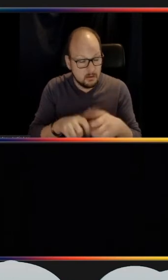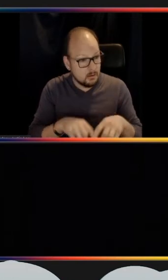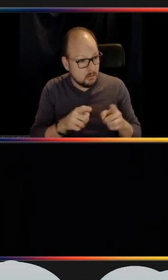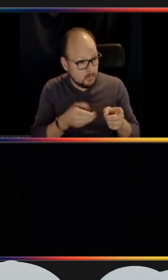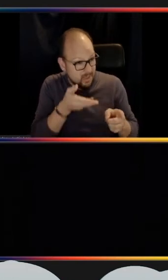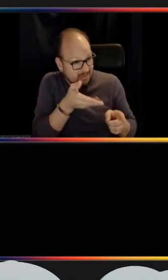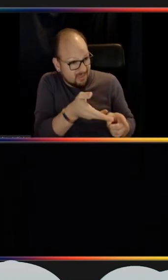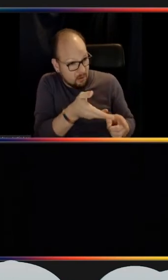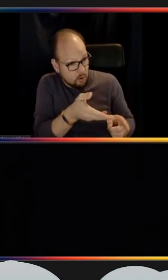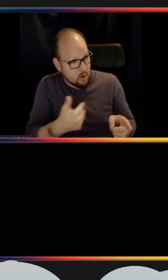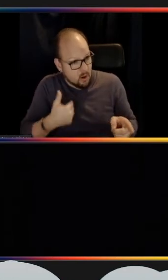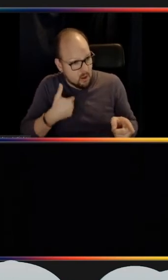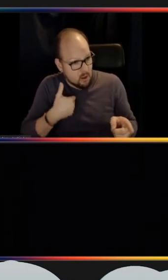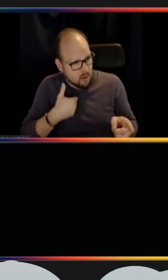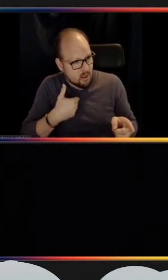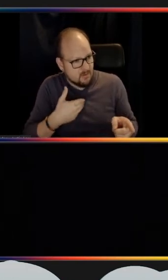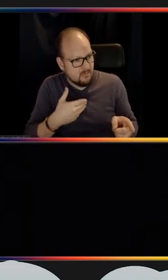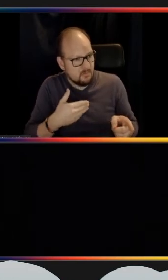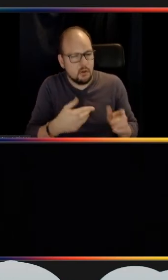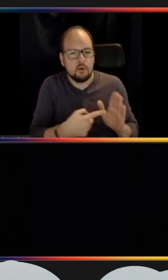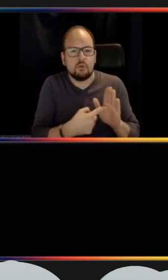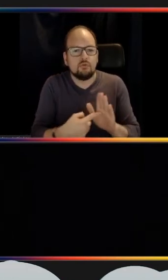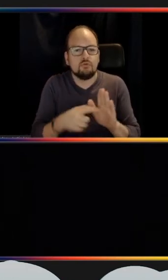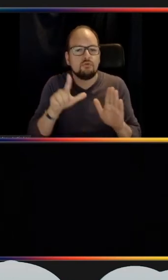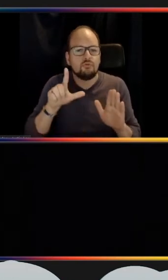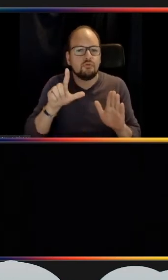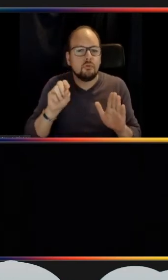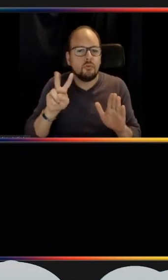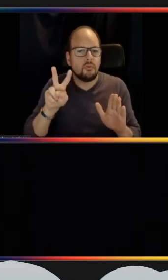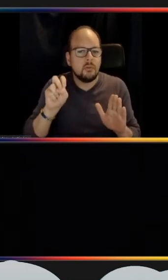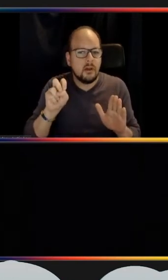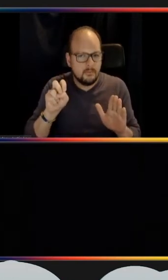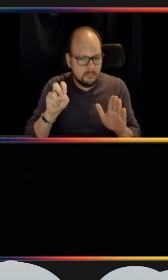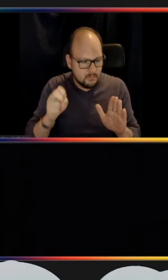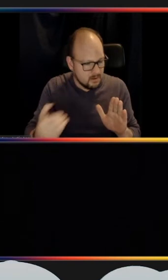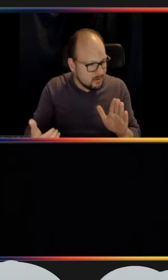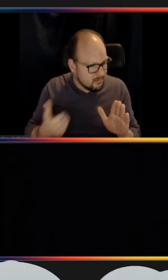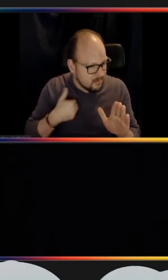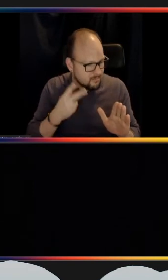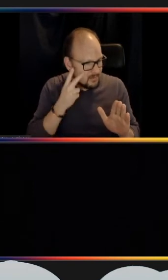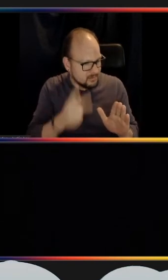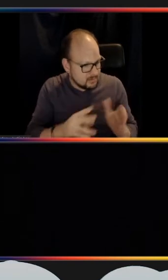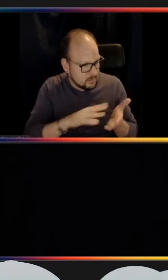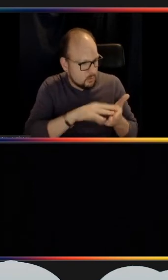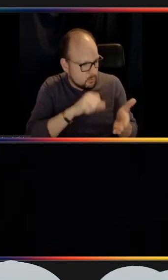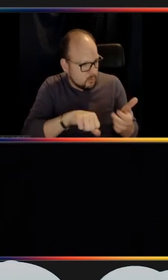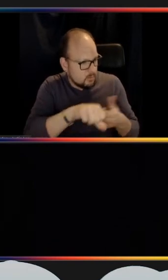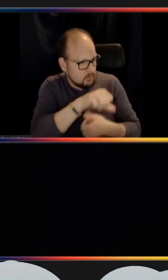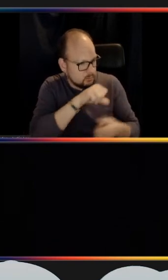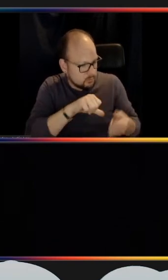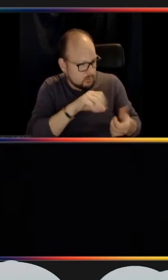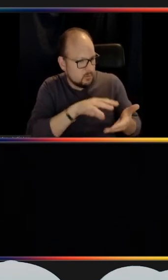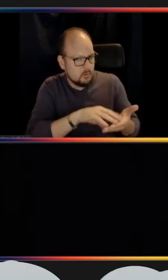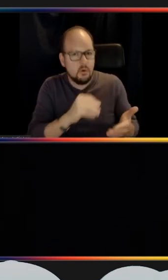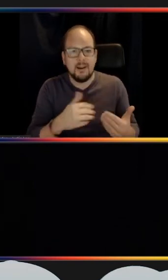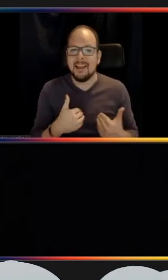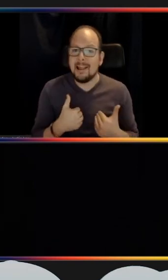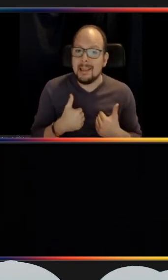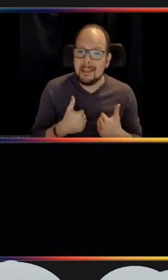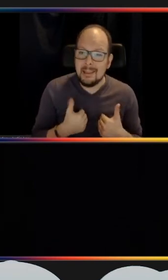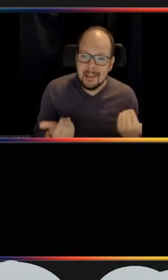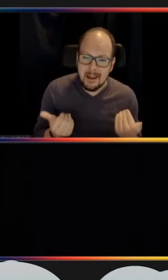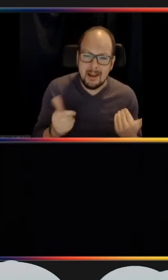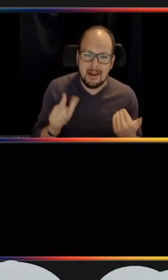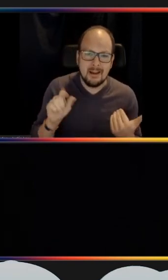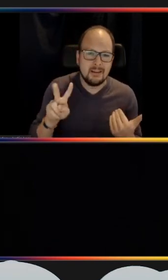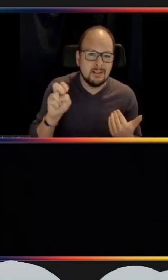where it is about the love and it is about these people getting to know each other and it is about young love and the first love